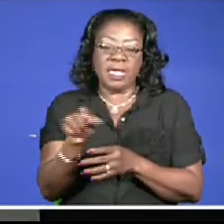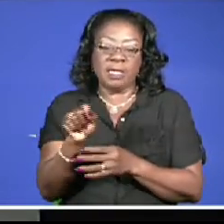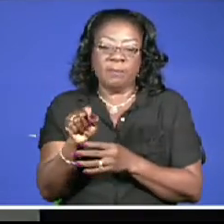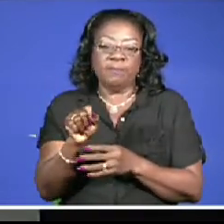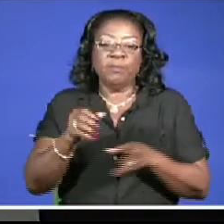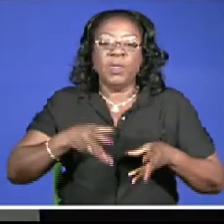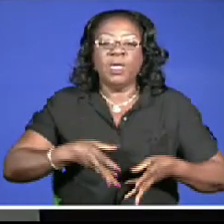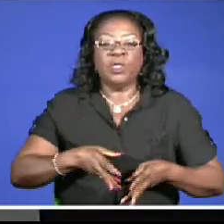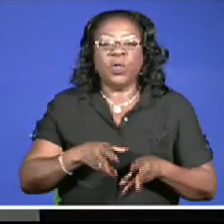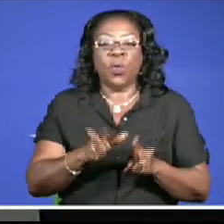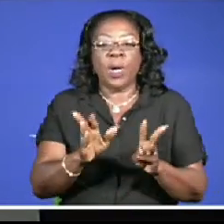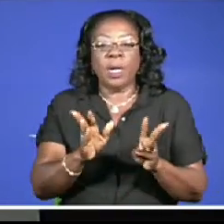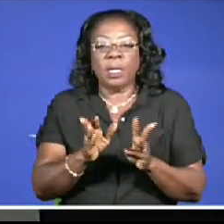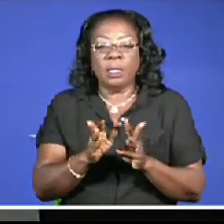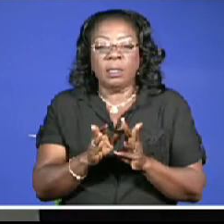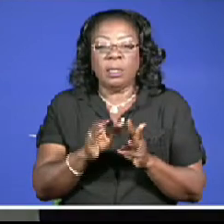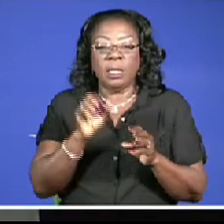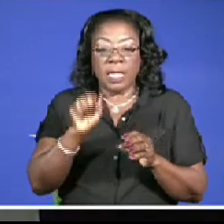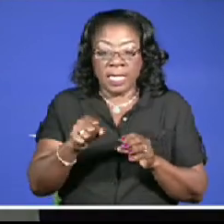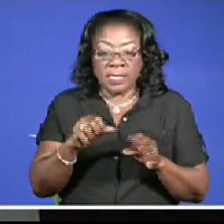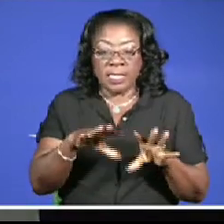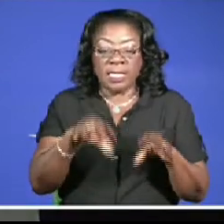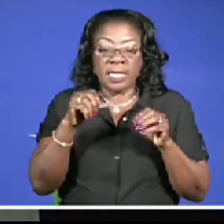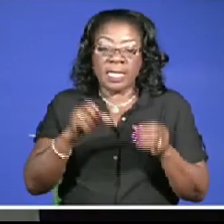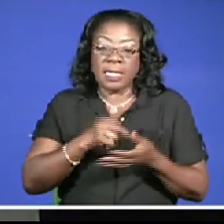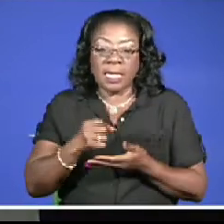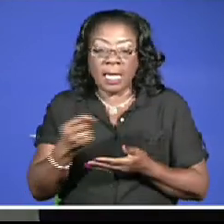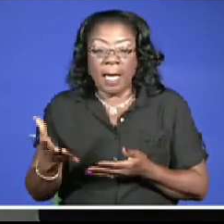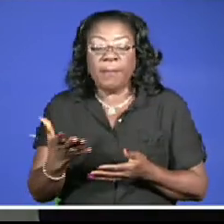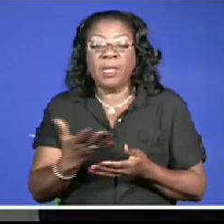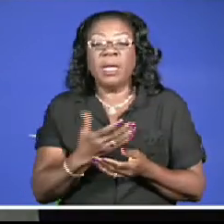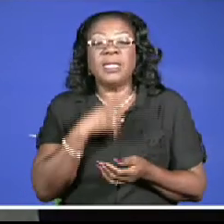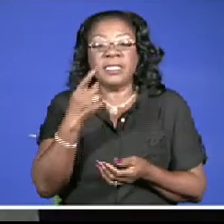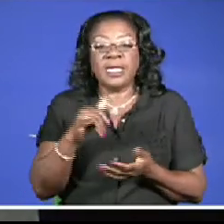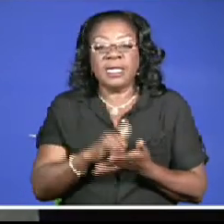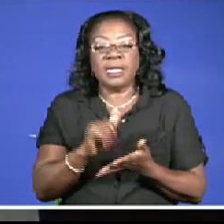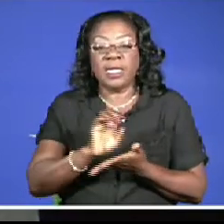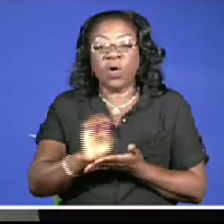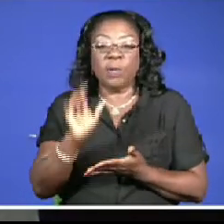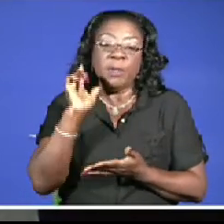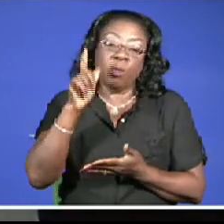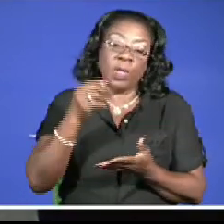while, yes, I can take the gamble and say the economy is going to grow,